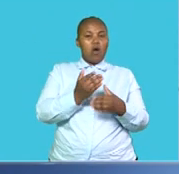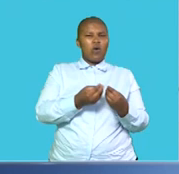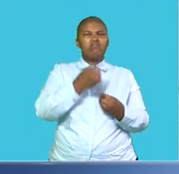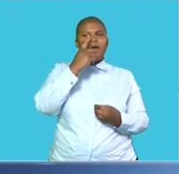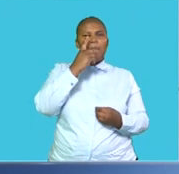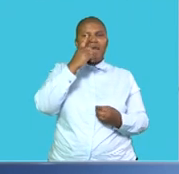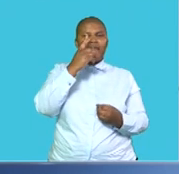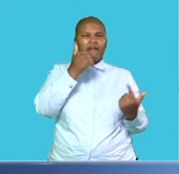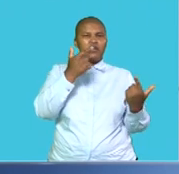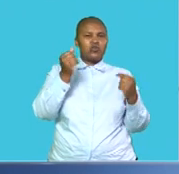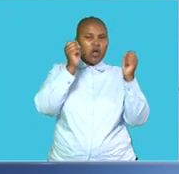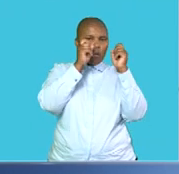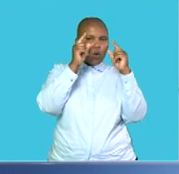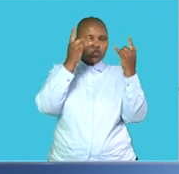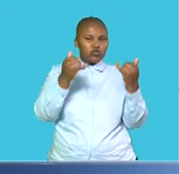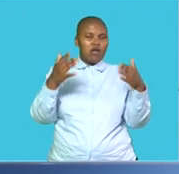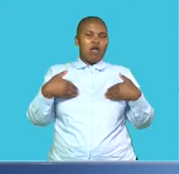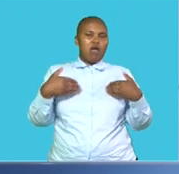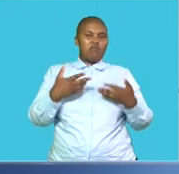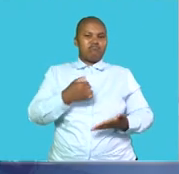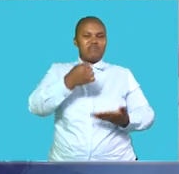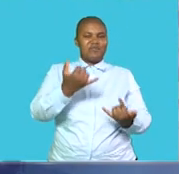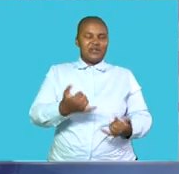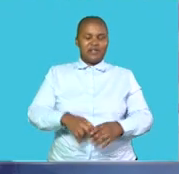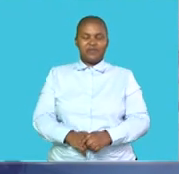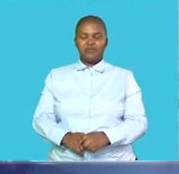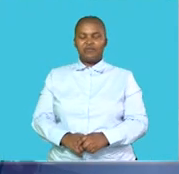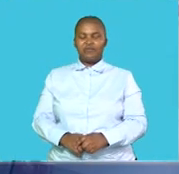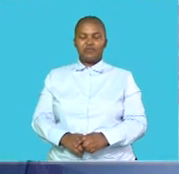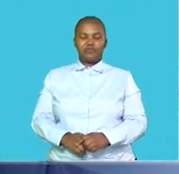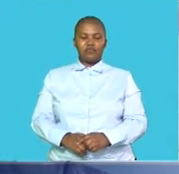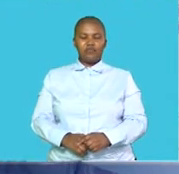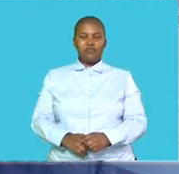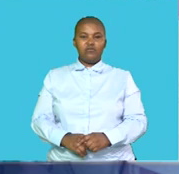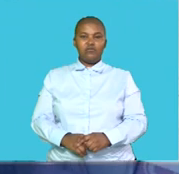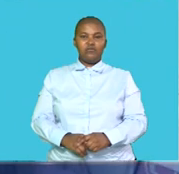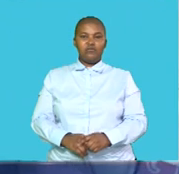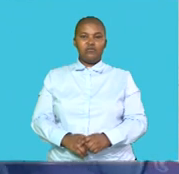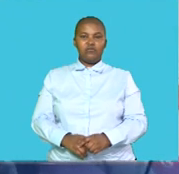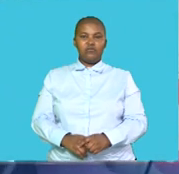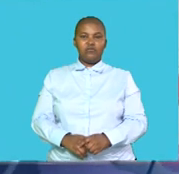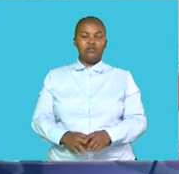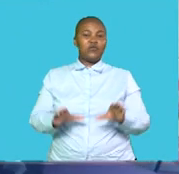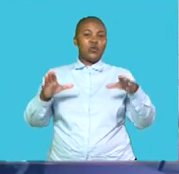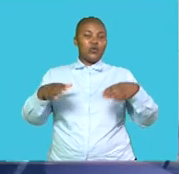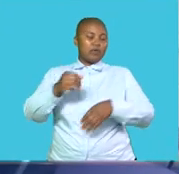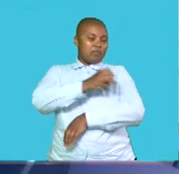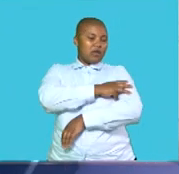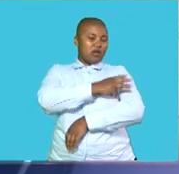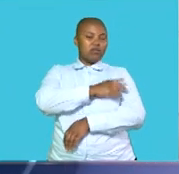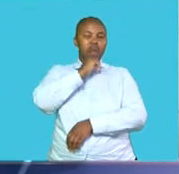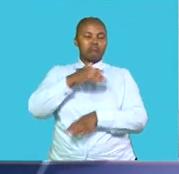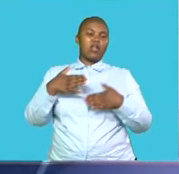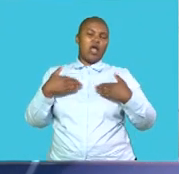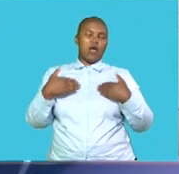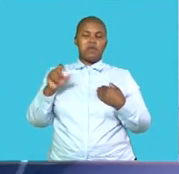we're just so blessed to be able to hand it over to this worthy cause today. The group manager, Jenny Menaku, said that Clover appreciates what PinkDrive